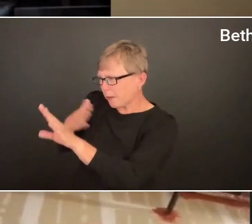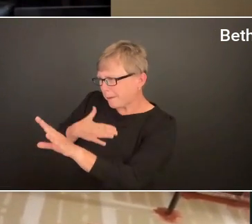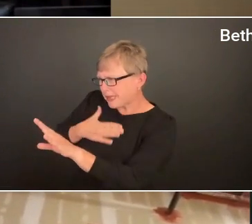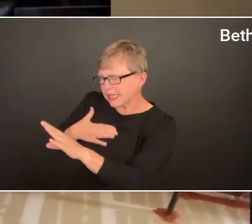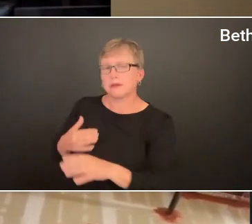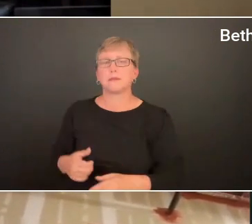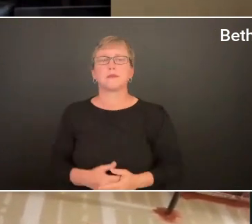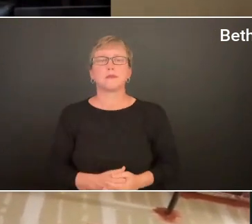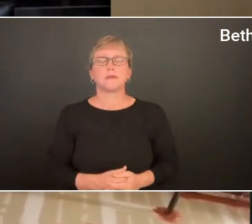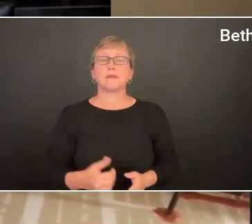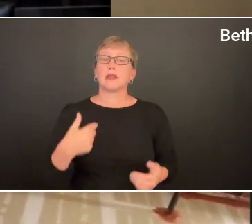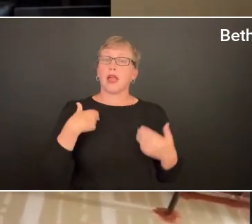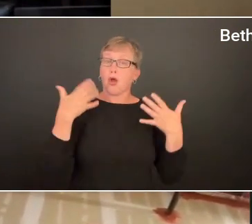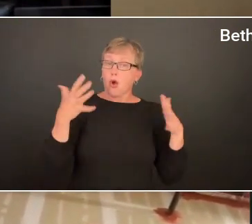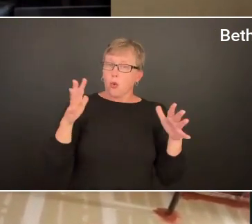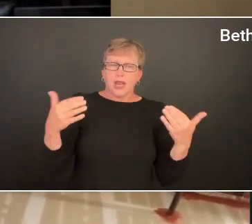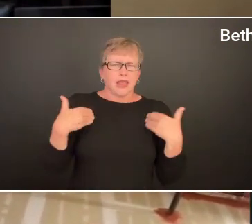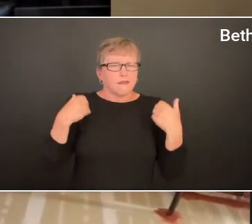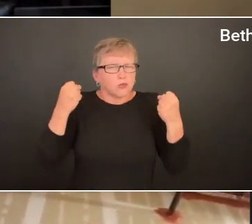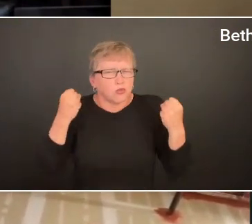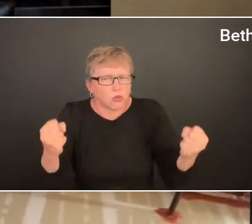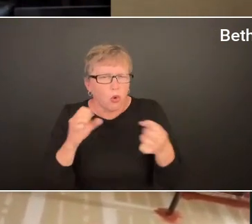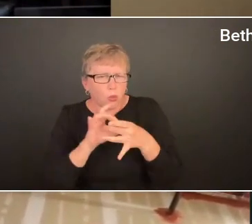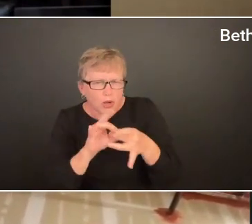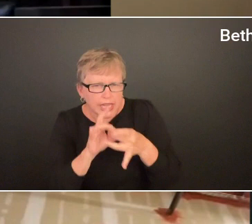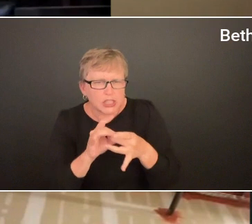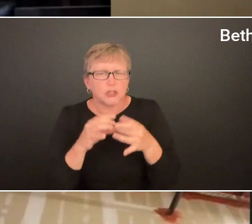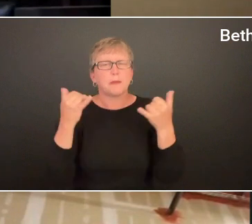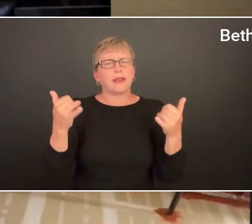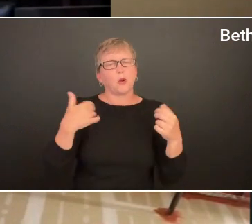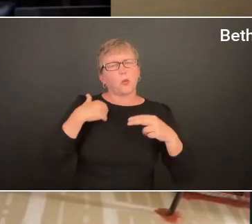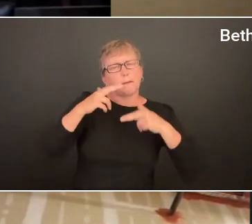have that. Shut my door, please. And